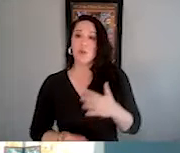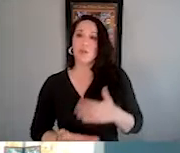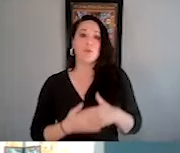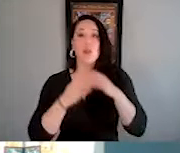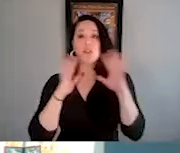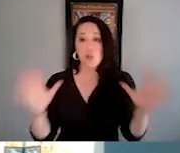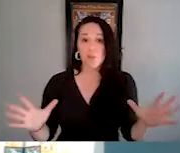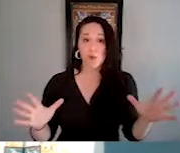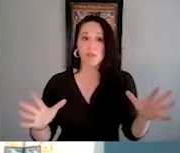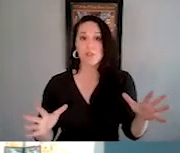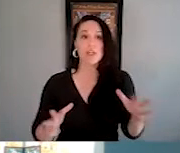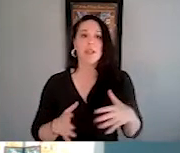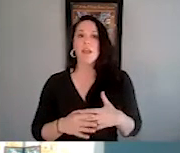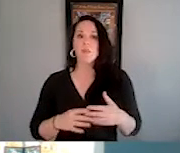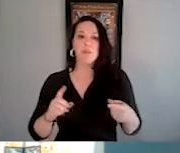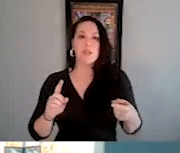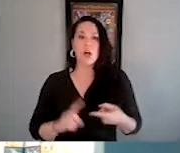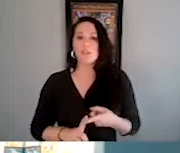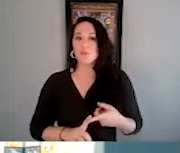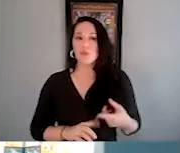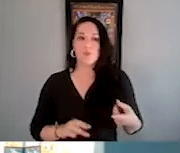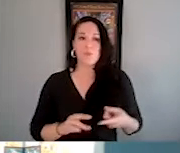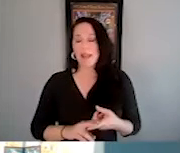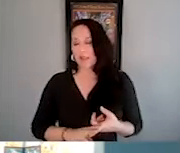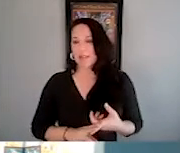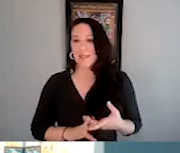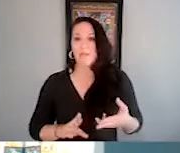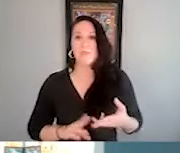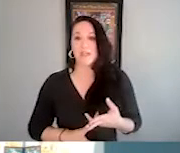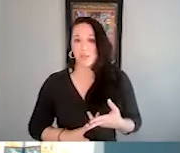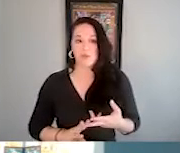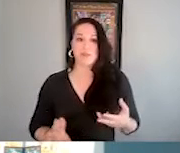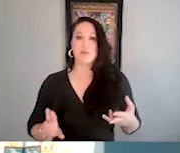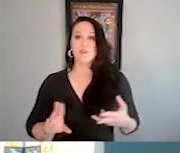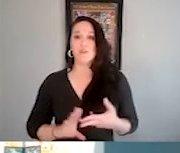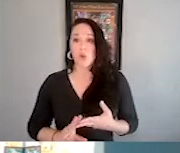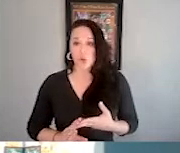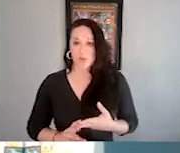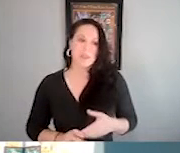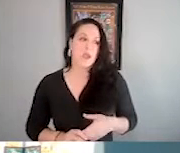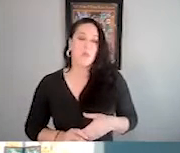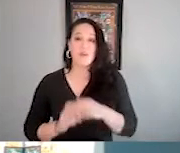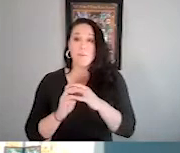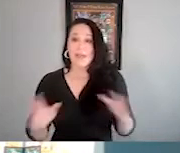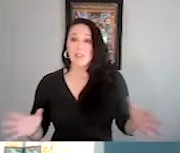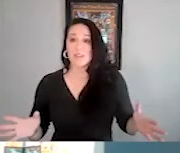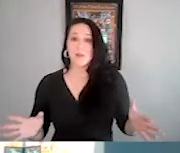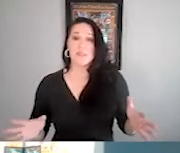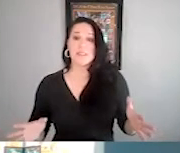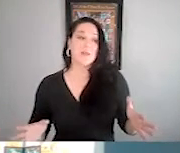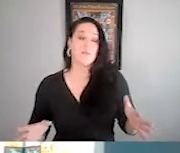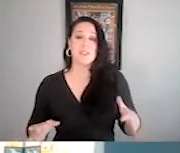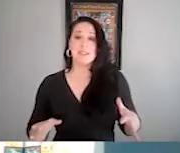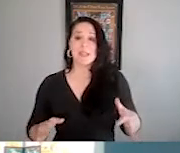youth, which are so important and we should, but you can also do it with parents, medical professionals, store owners. One of our best